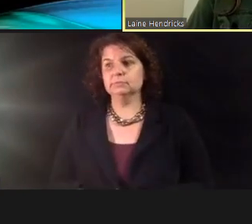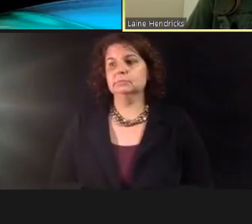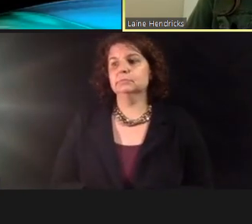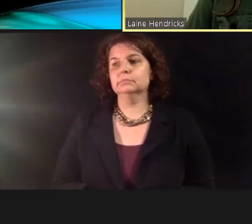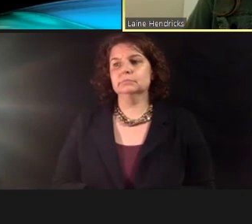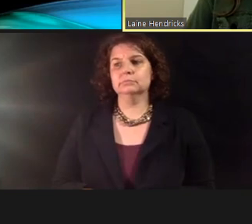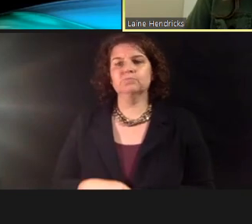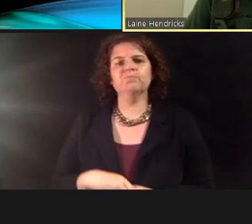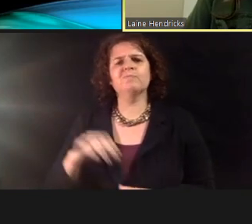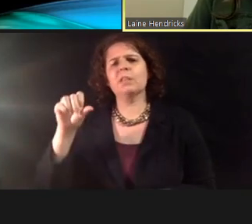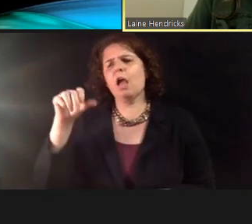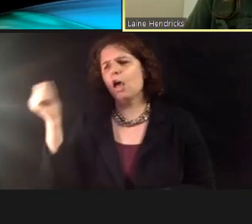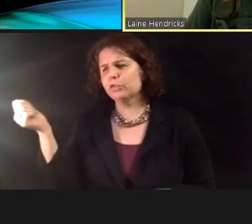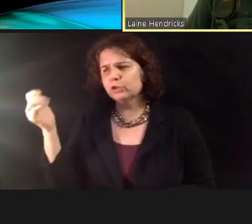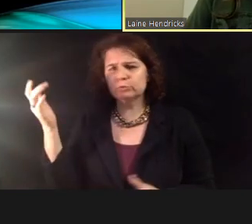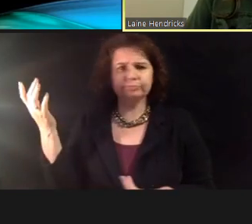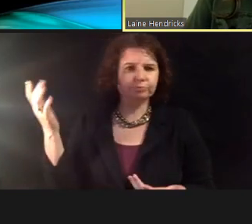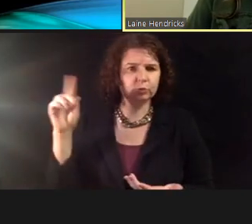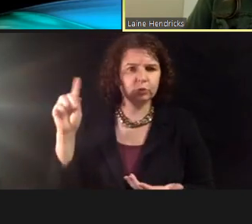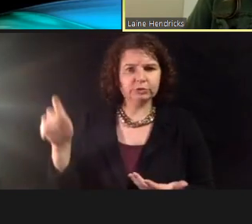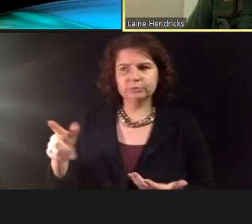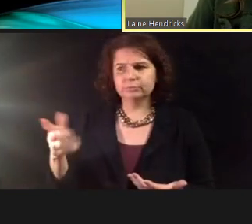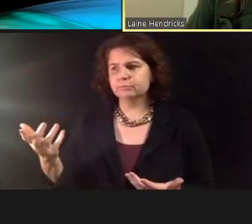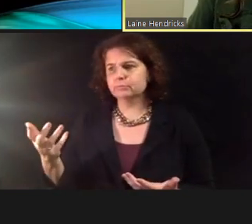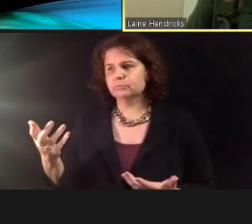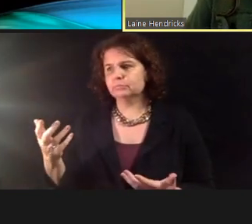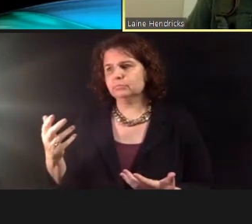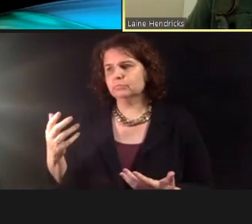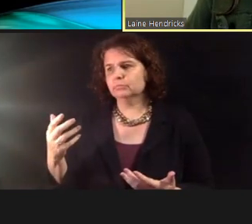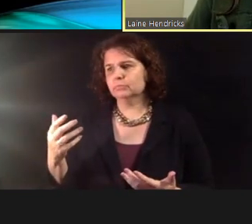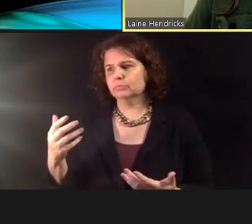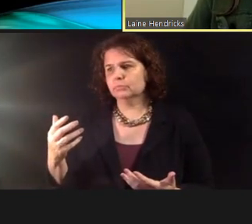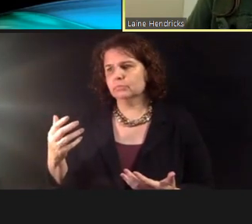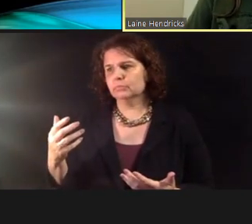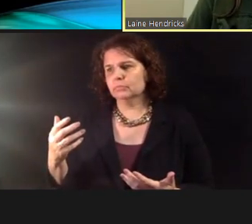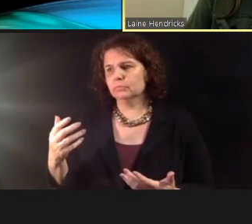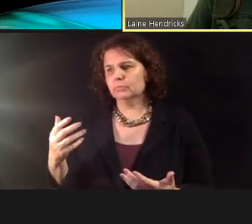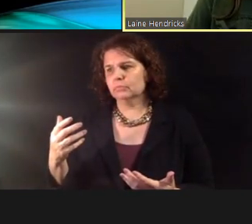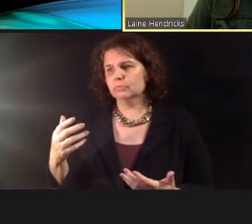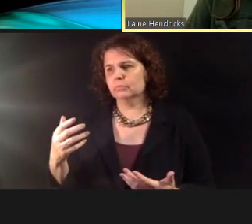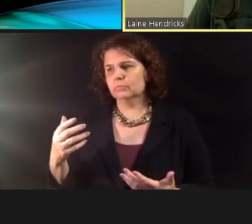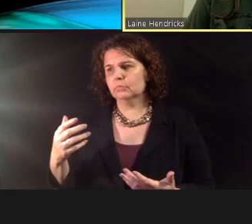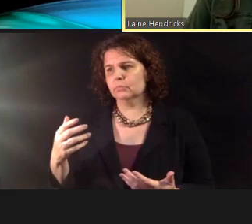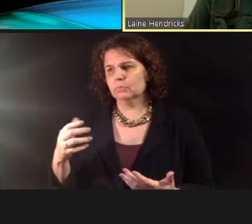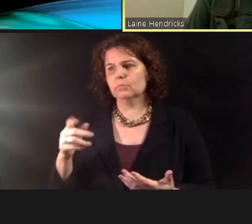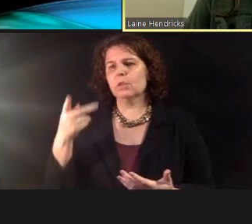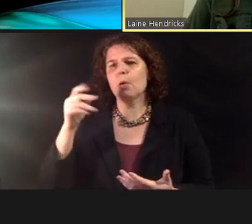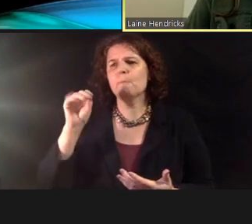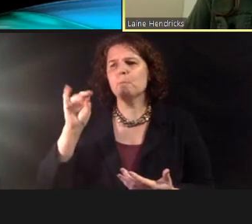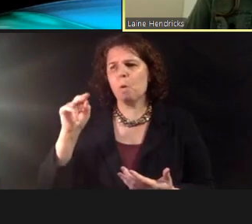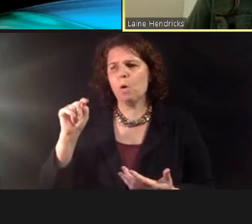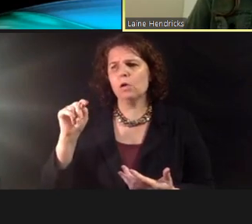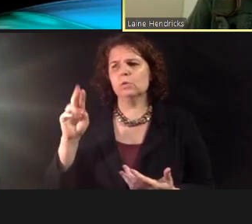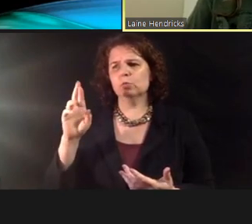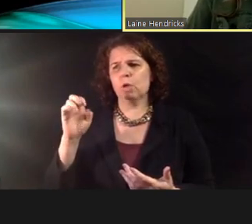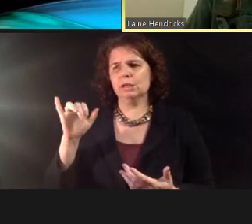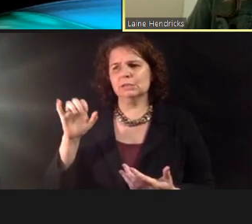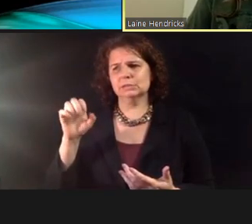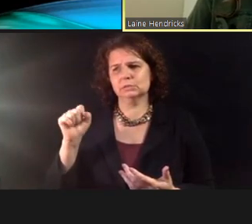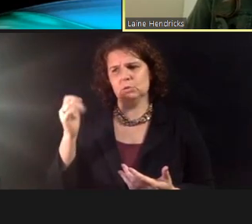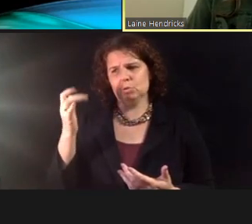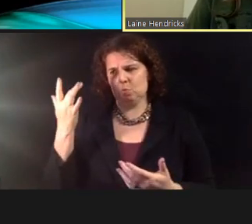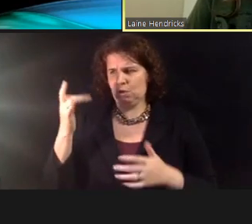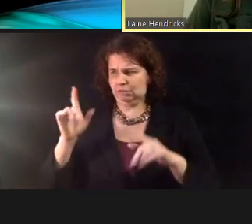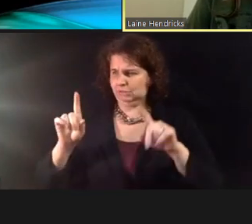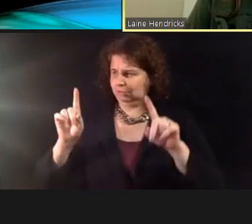Let's see, Jane from Point Reyes asked, well, what good is testing community members when the results are not